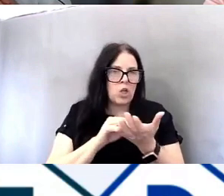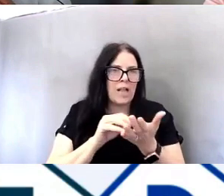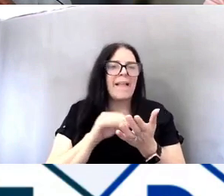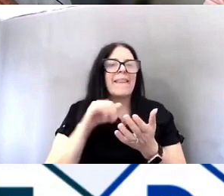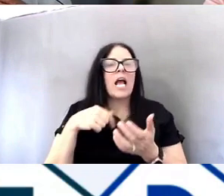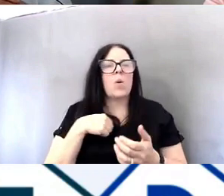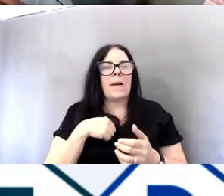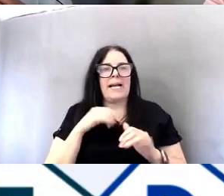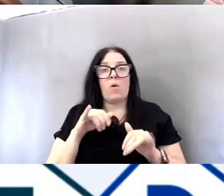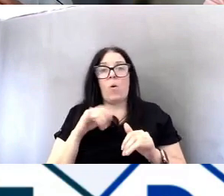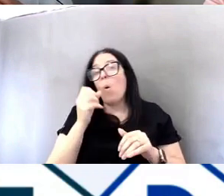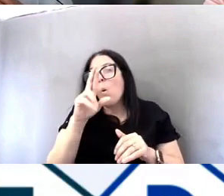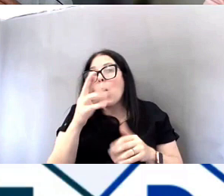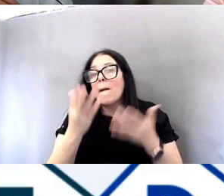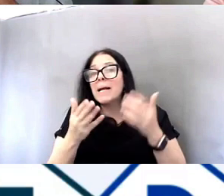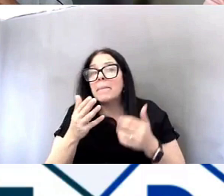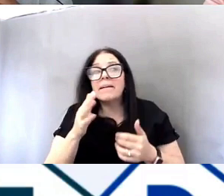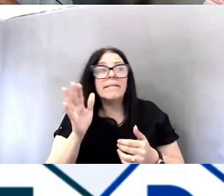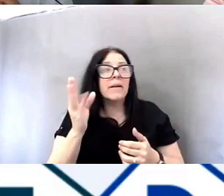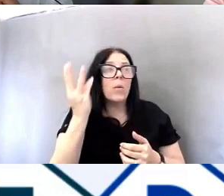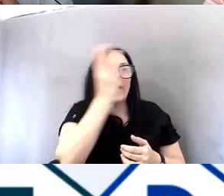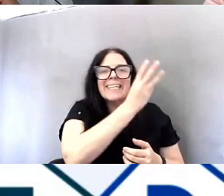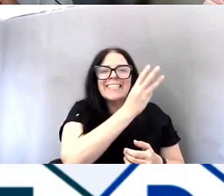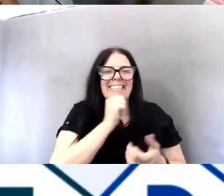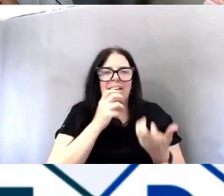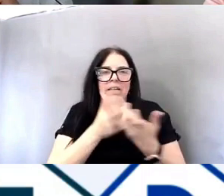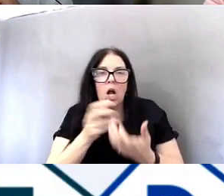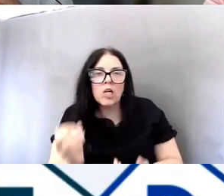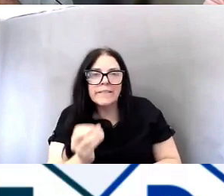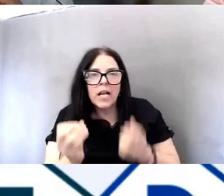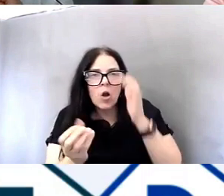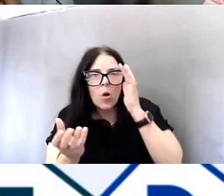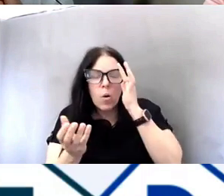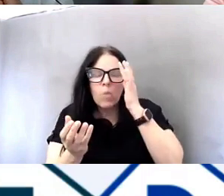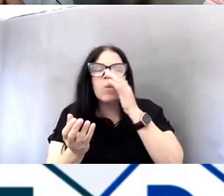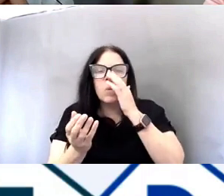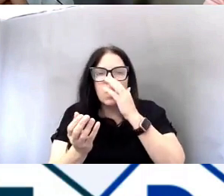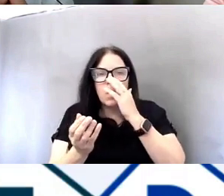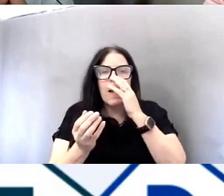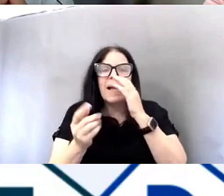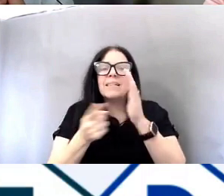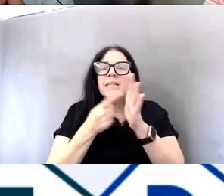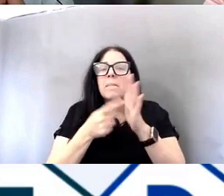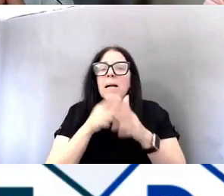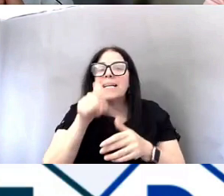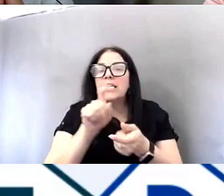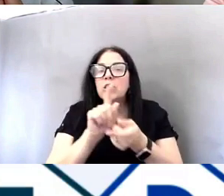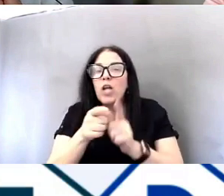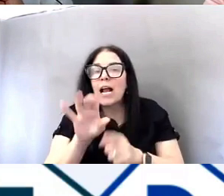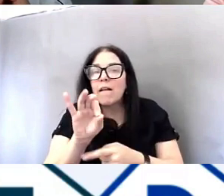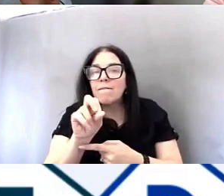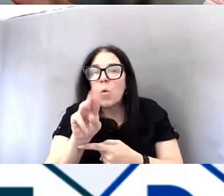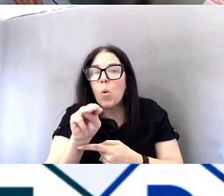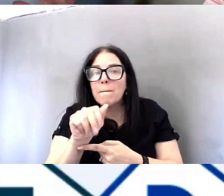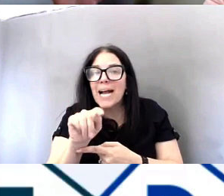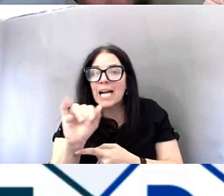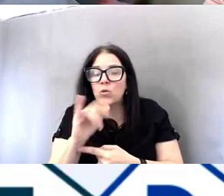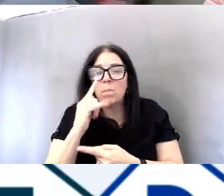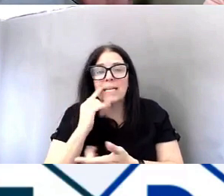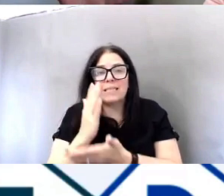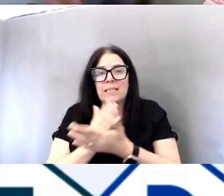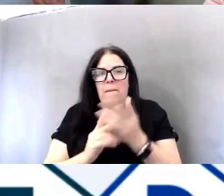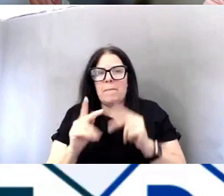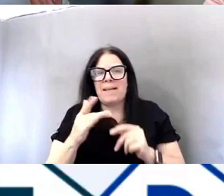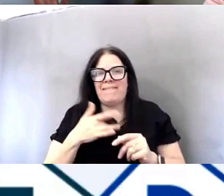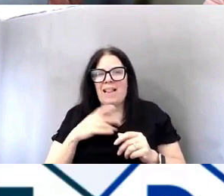in Ontario. And they might also need format changes, because most people are kind of in a